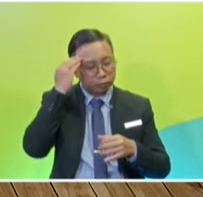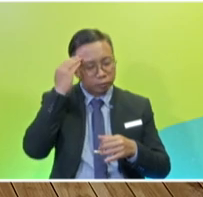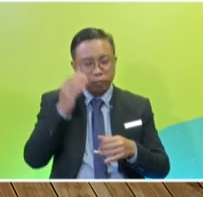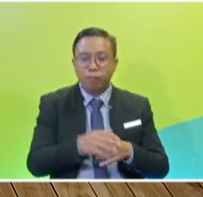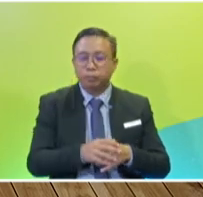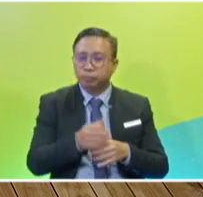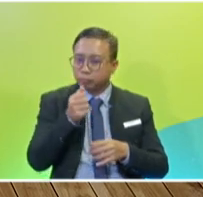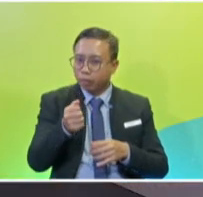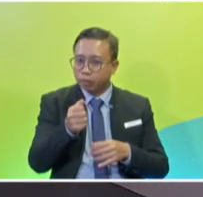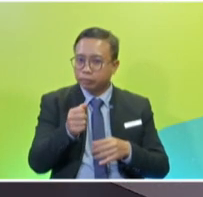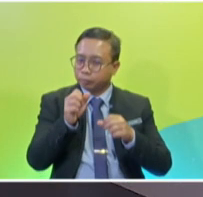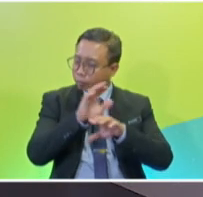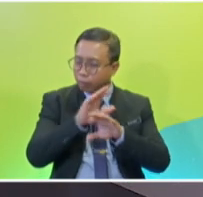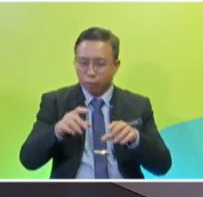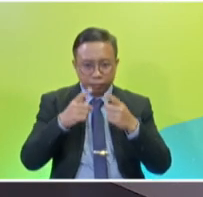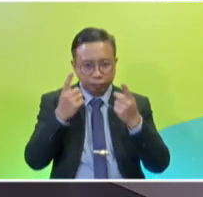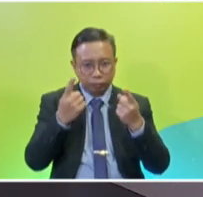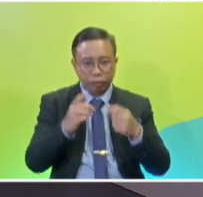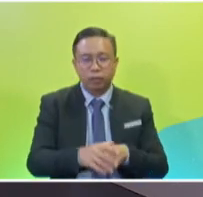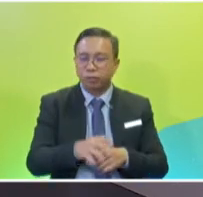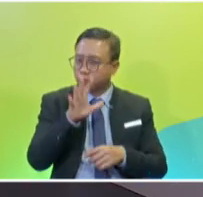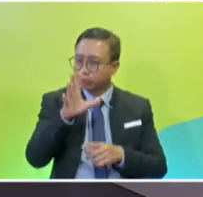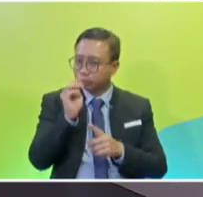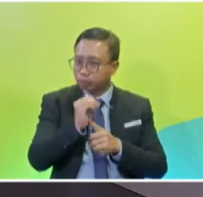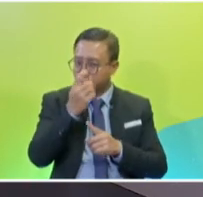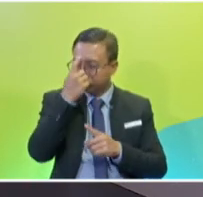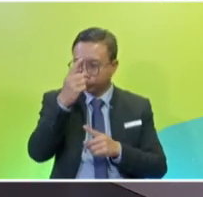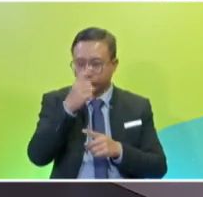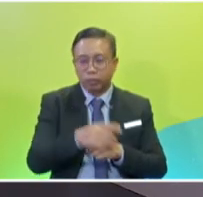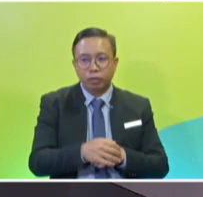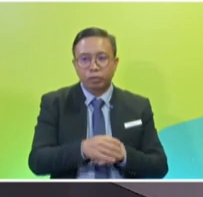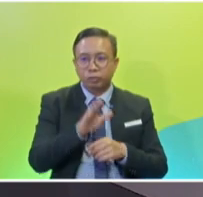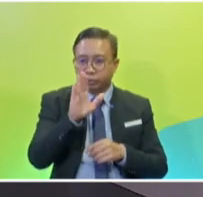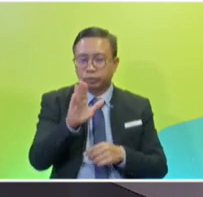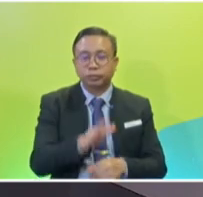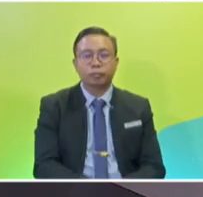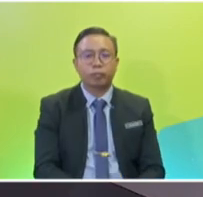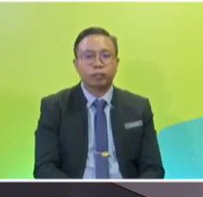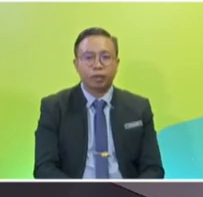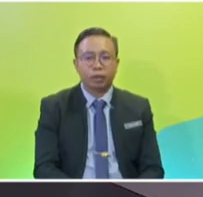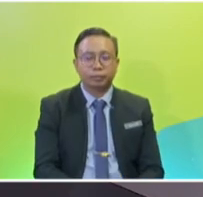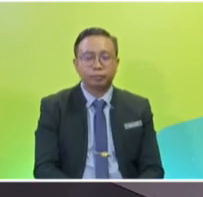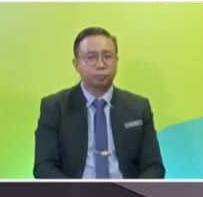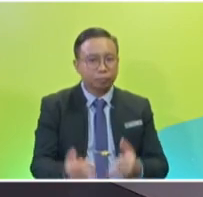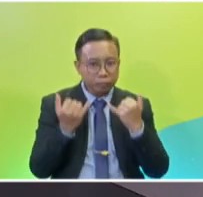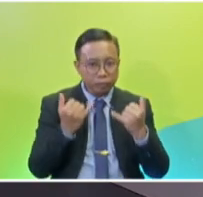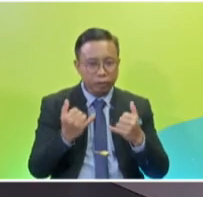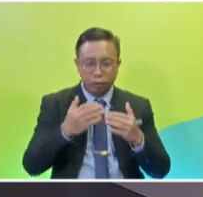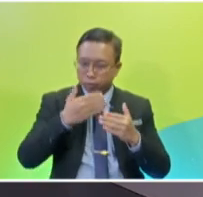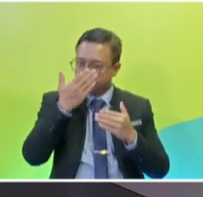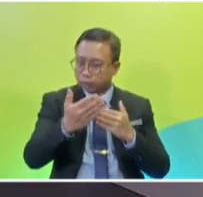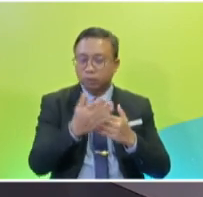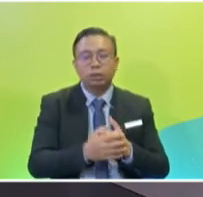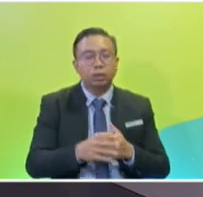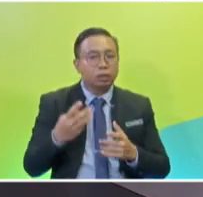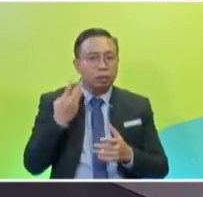task, you will never go wrong, and 5 marks for content is definitely yours. Wow. Okay, now the next one is, we